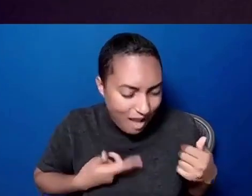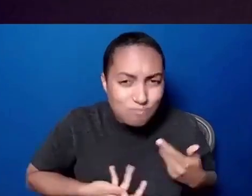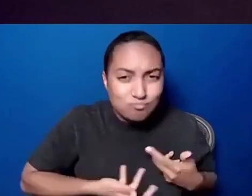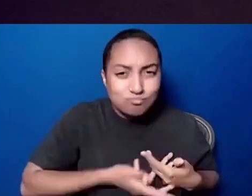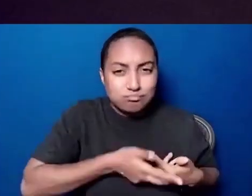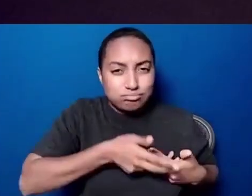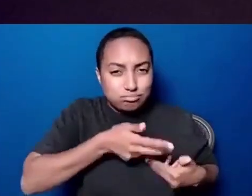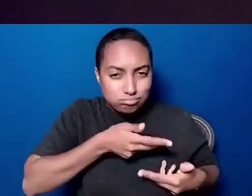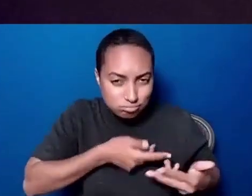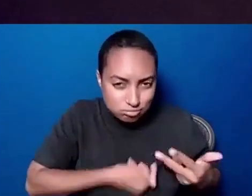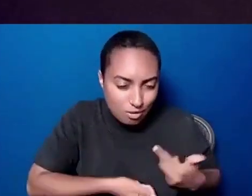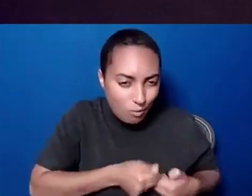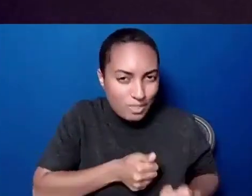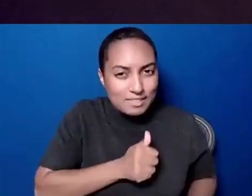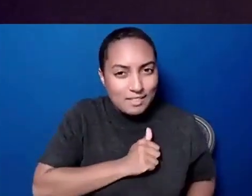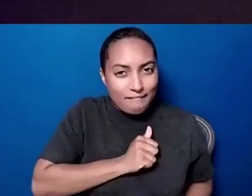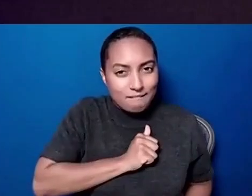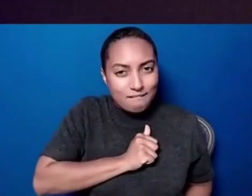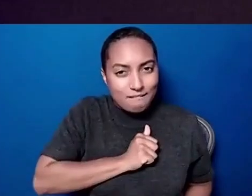place where you may find